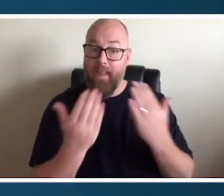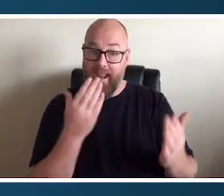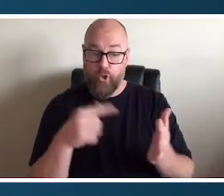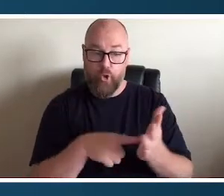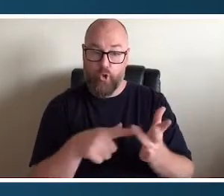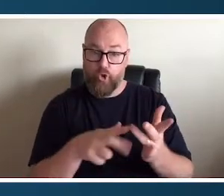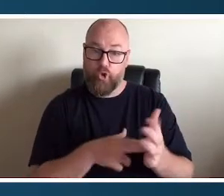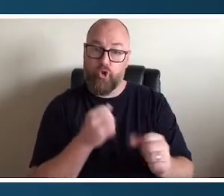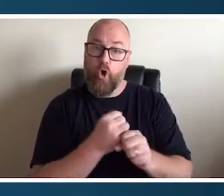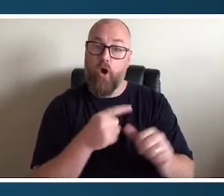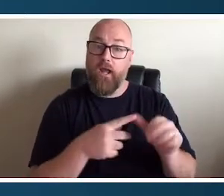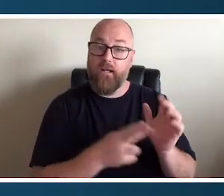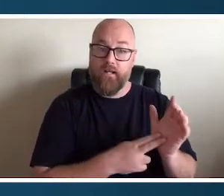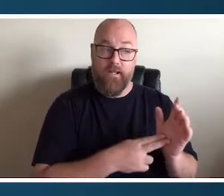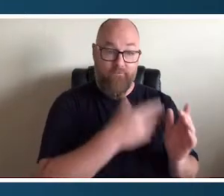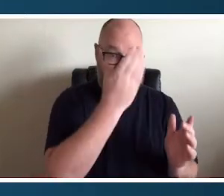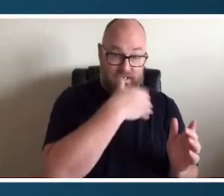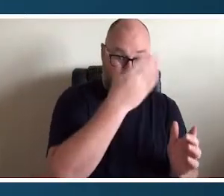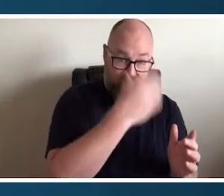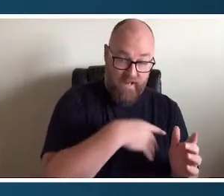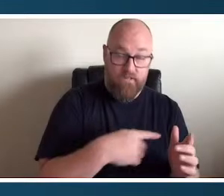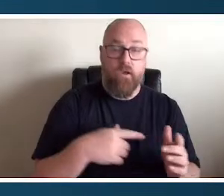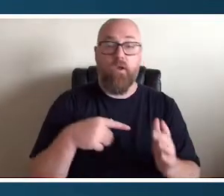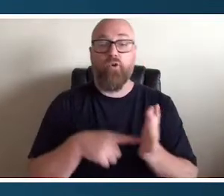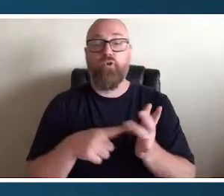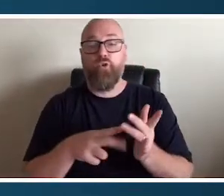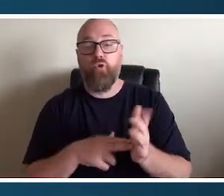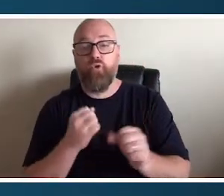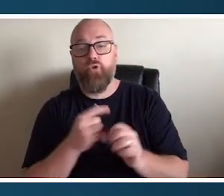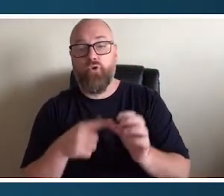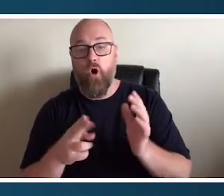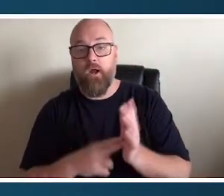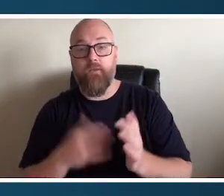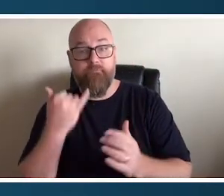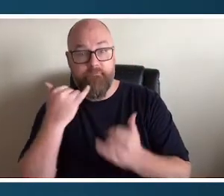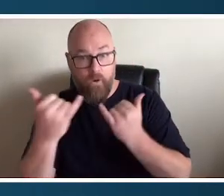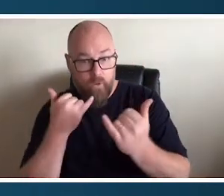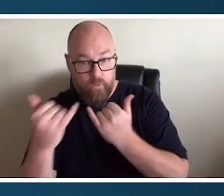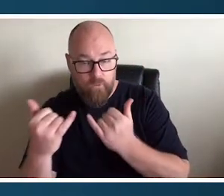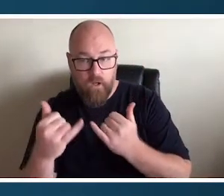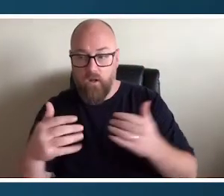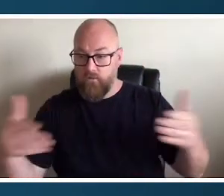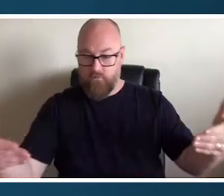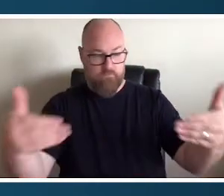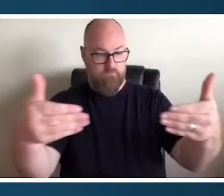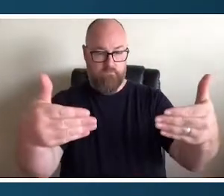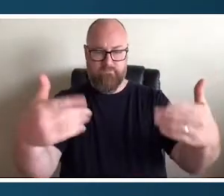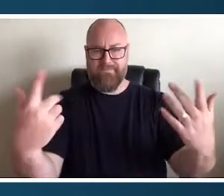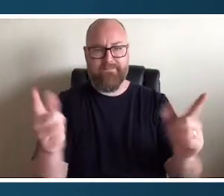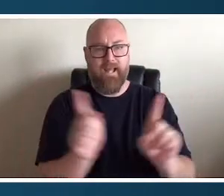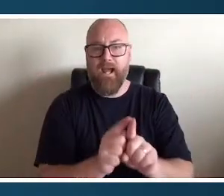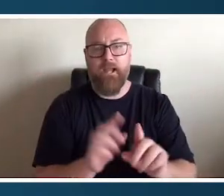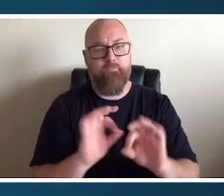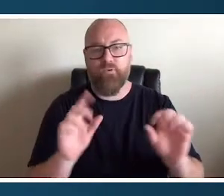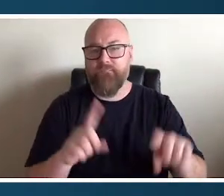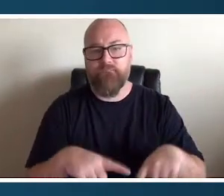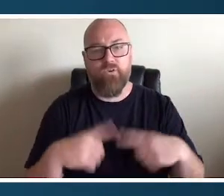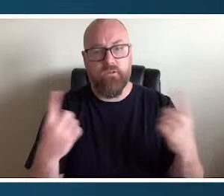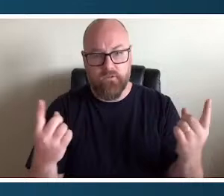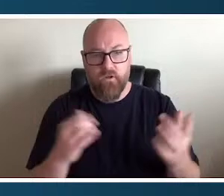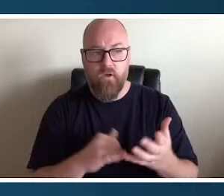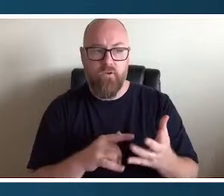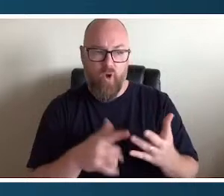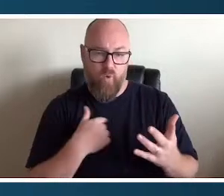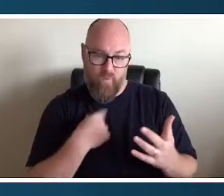the Tongan phone-based data, we do not see any systematic difference. So that gives us some comfort that at least the phone mode does